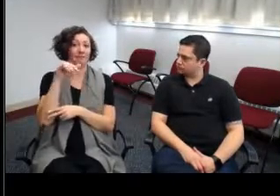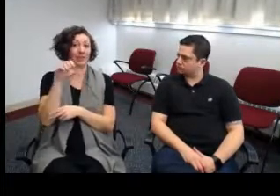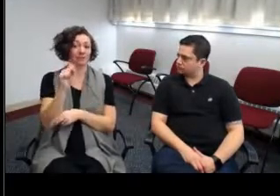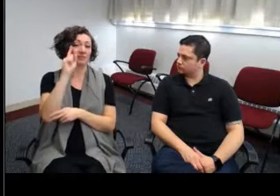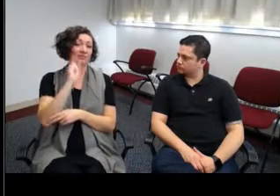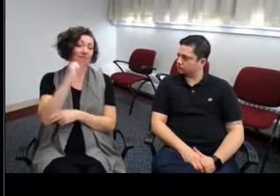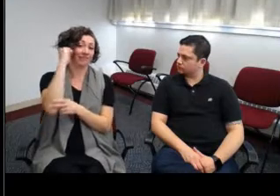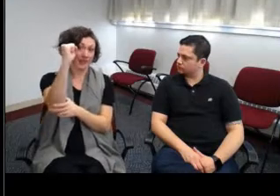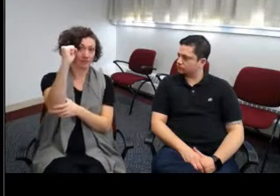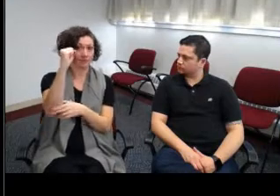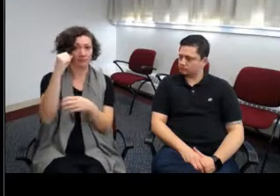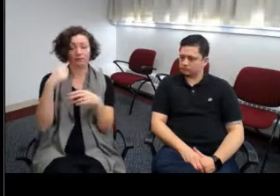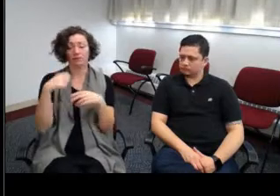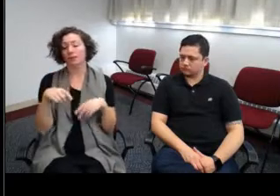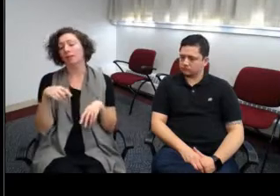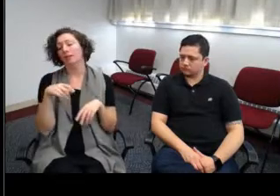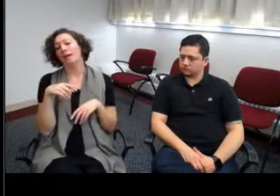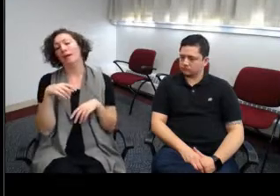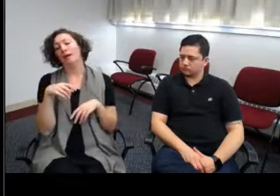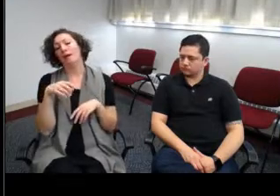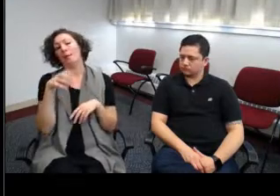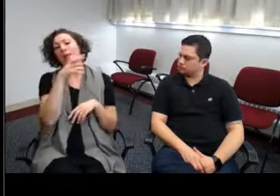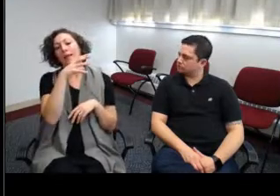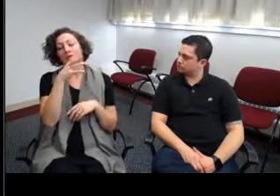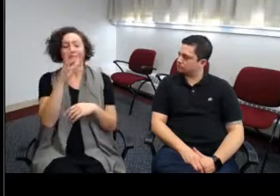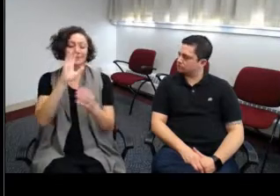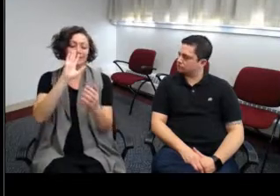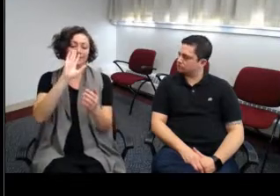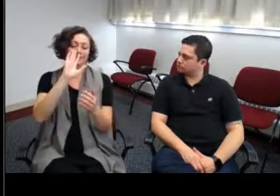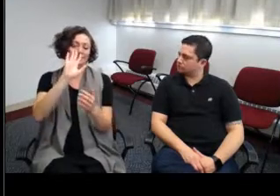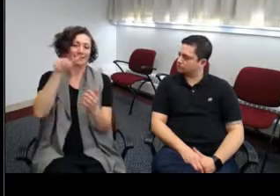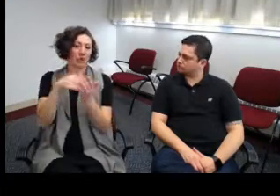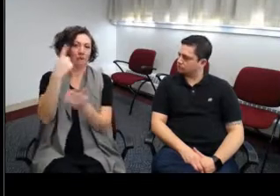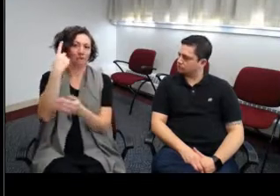have a Facebook page called Deaf Yes,